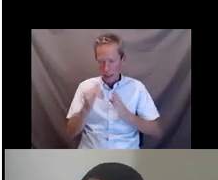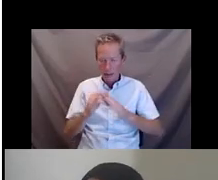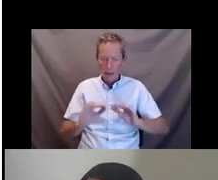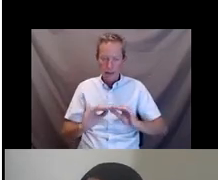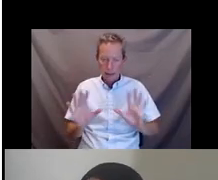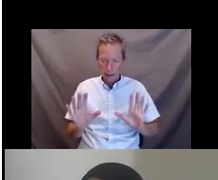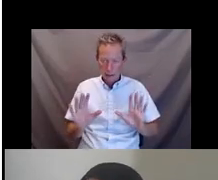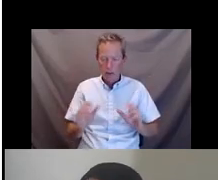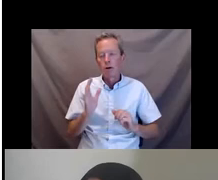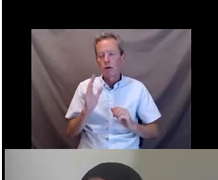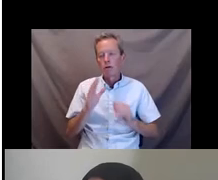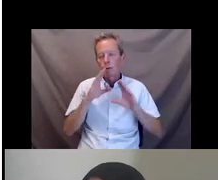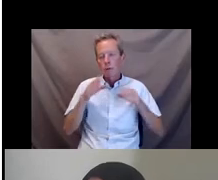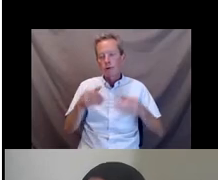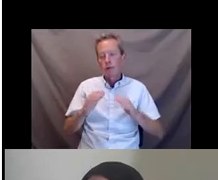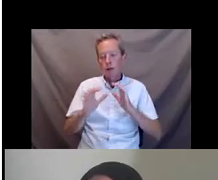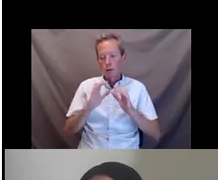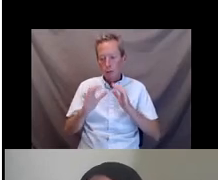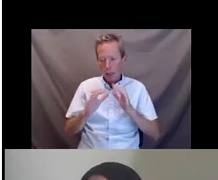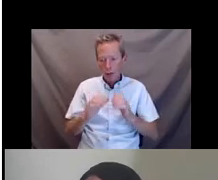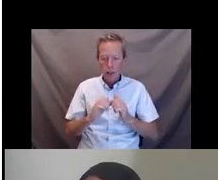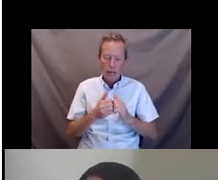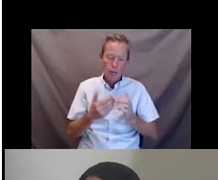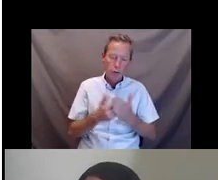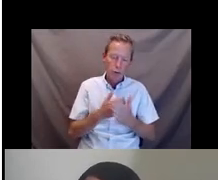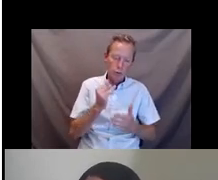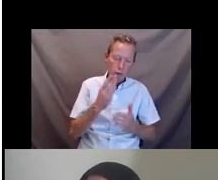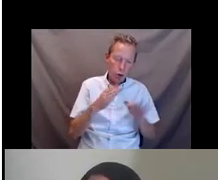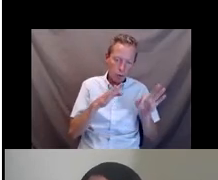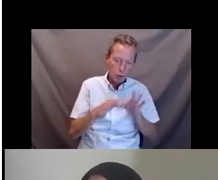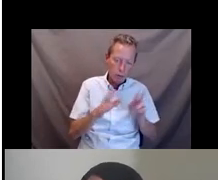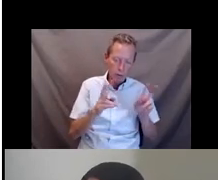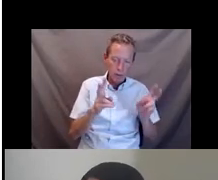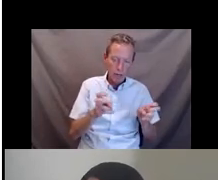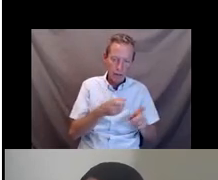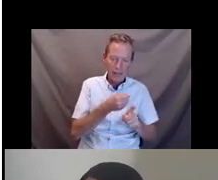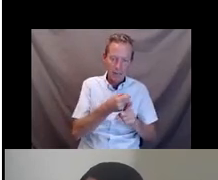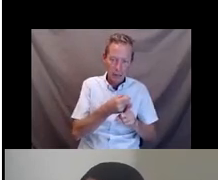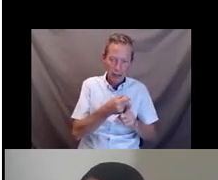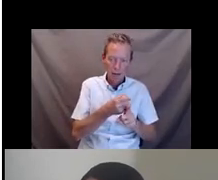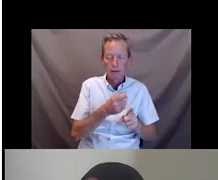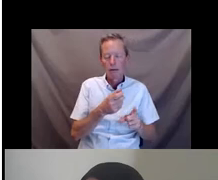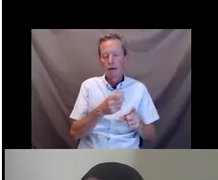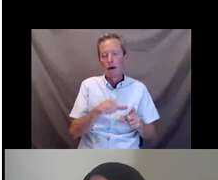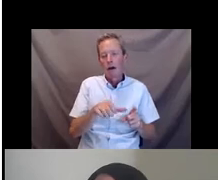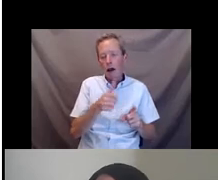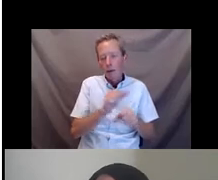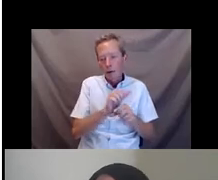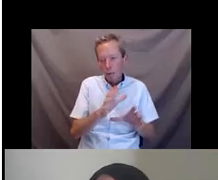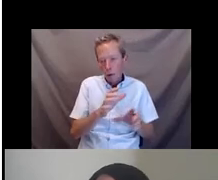to the impacted employees, their managers, providing education, and getting feedback and